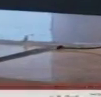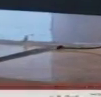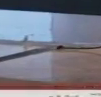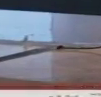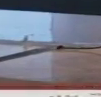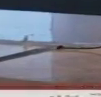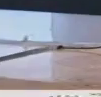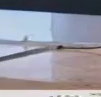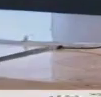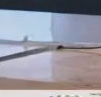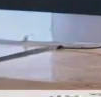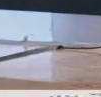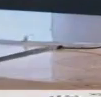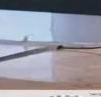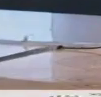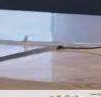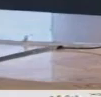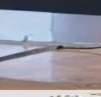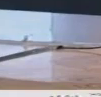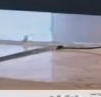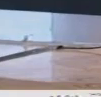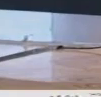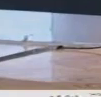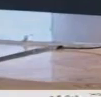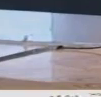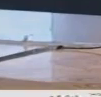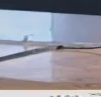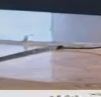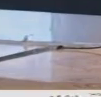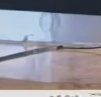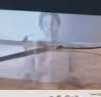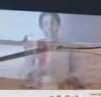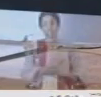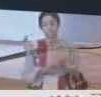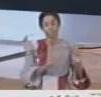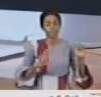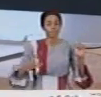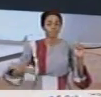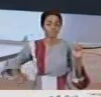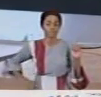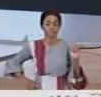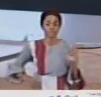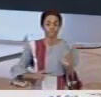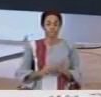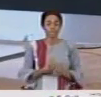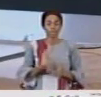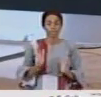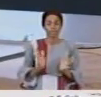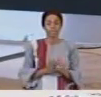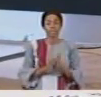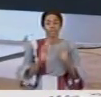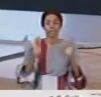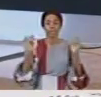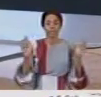O glory, O glory, glory, glory to the Lord. Hallelujah.